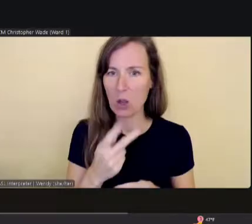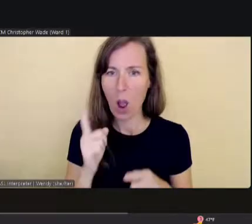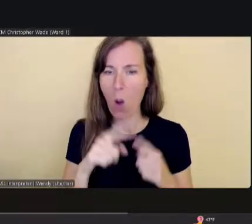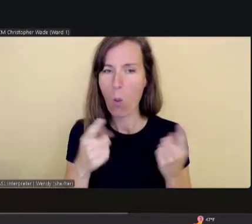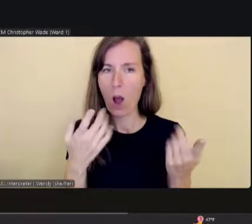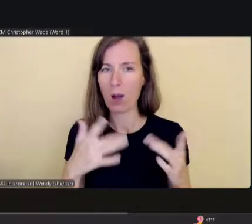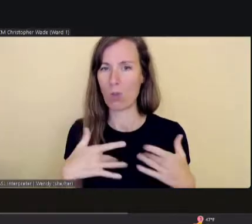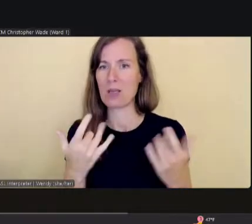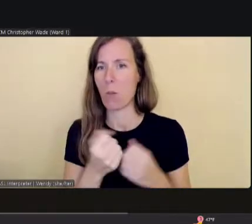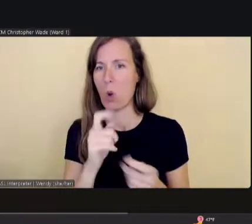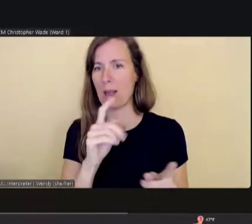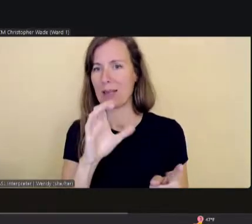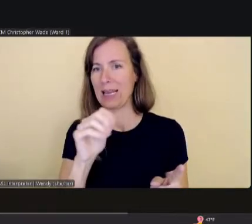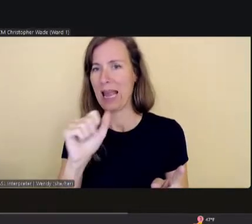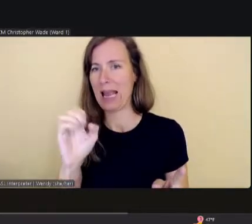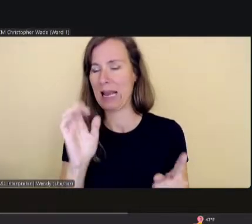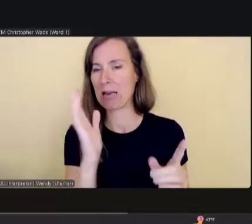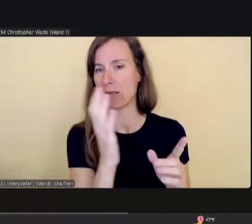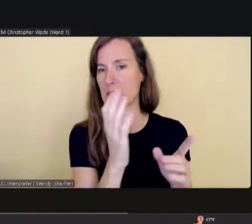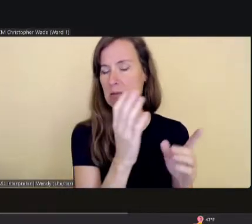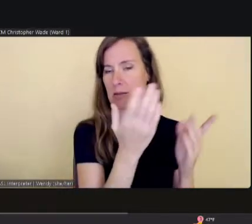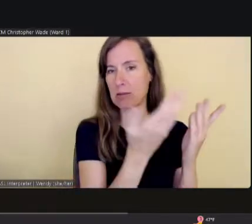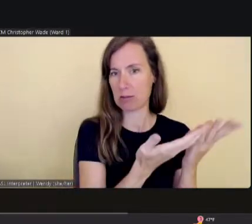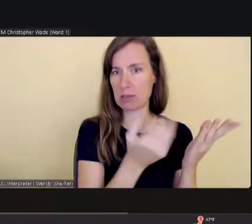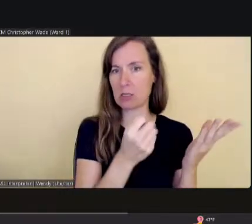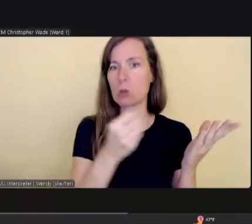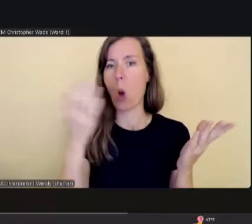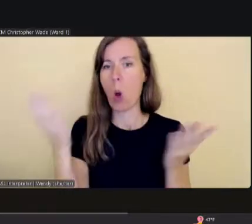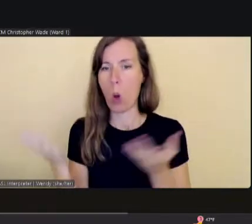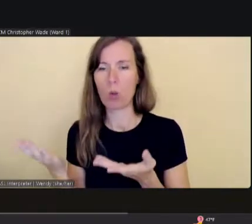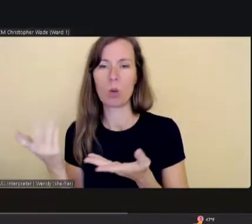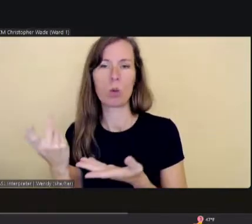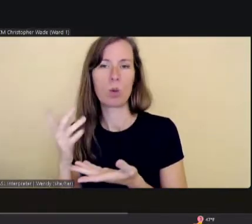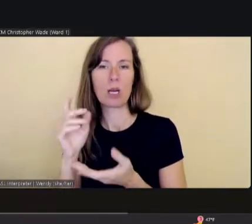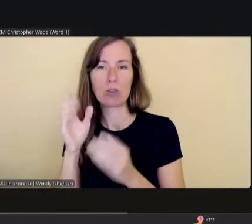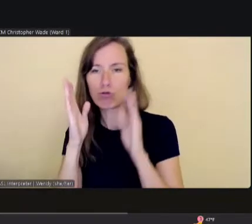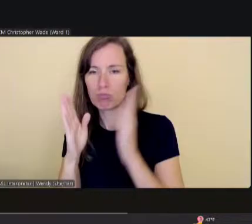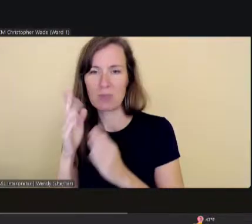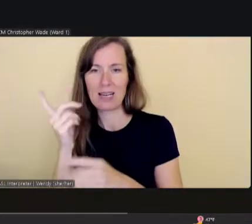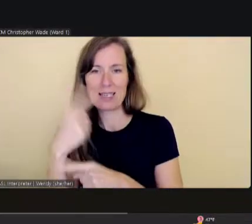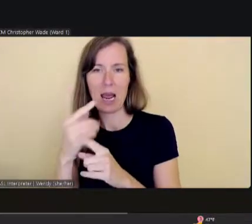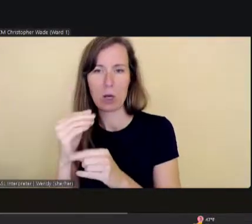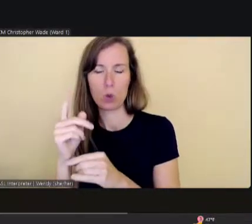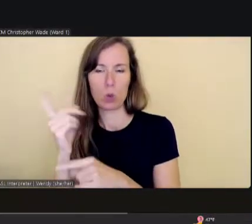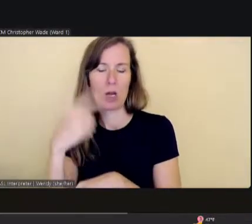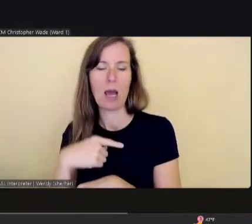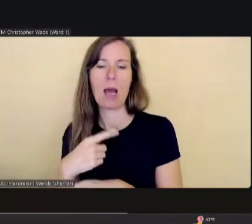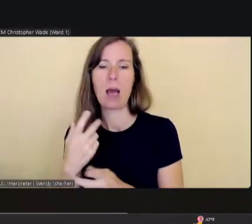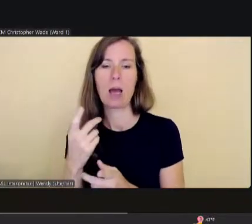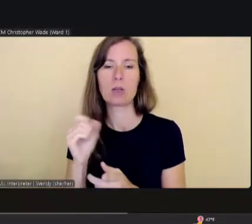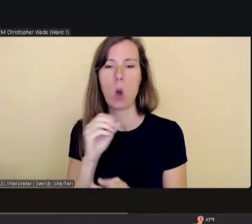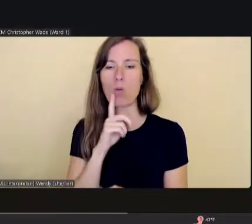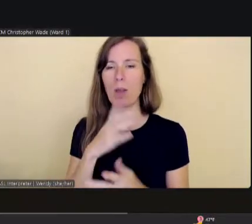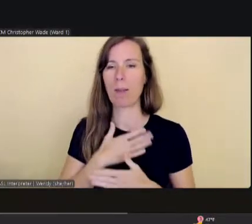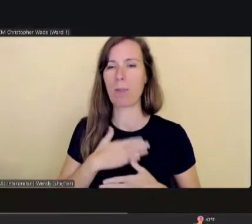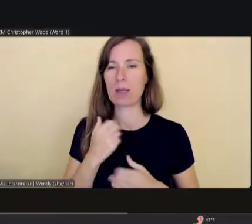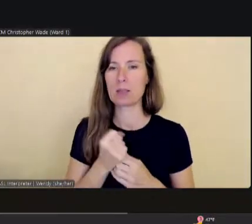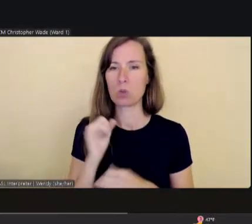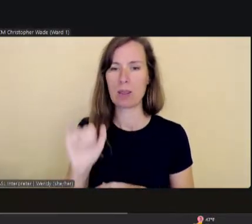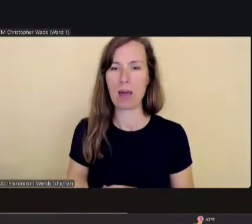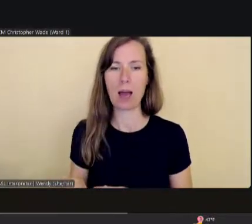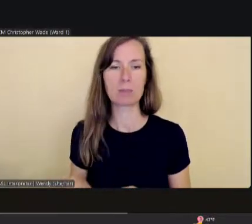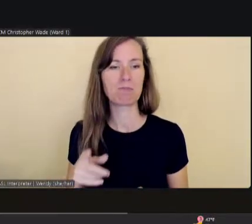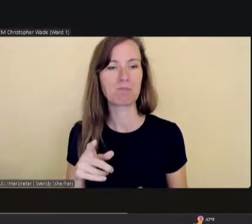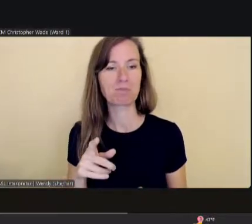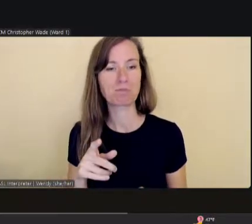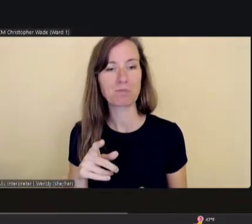very pleased to announce that. Patrol and traffic initiatives, update on the red light cameras for Columbia Park